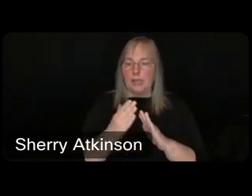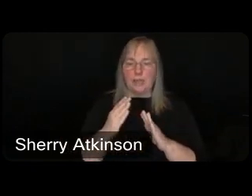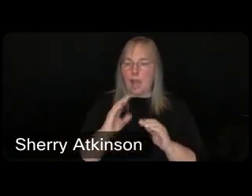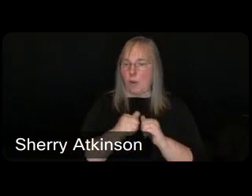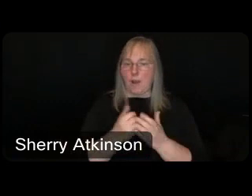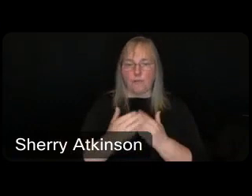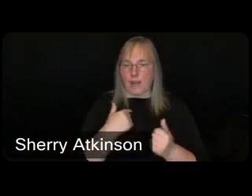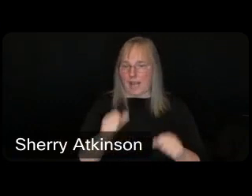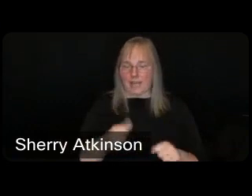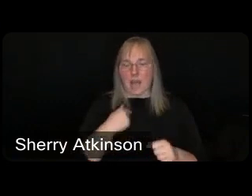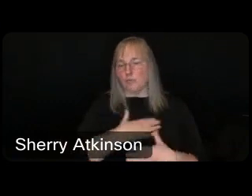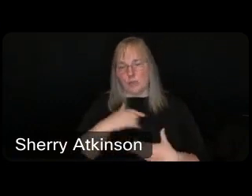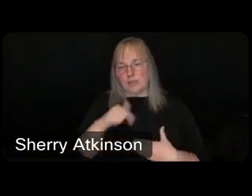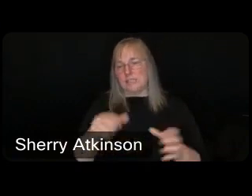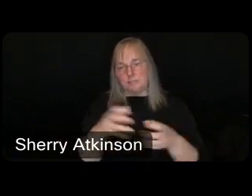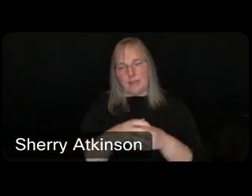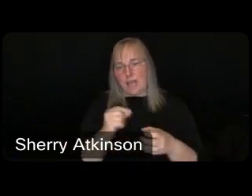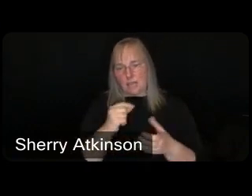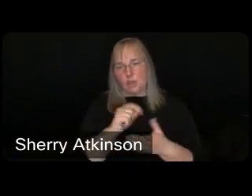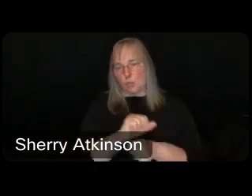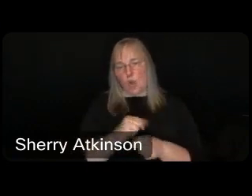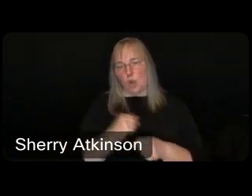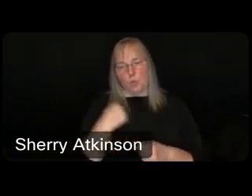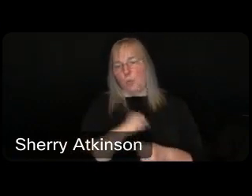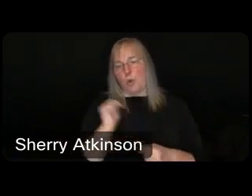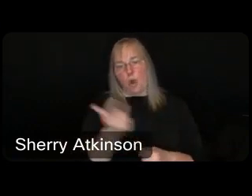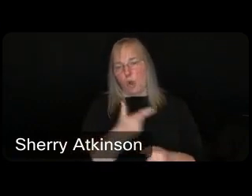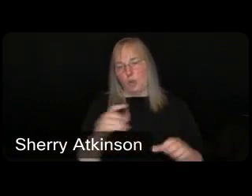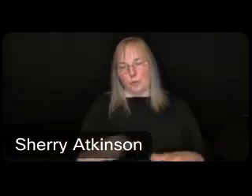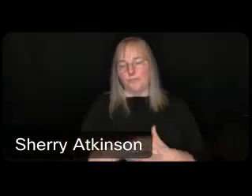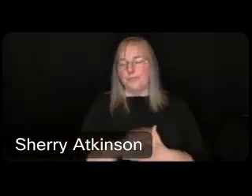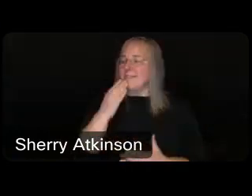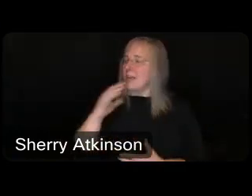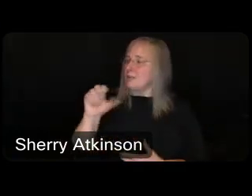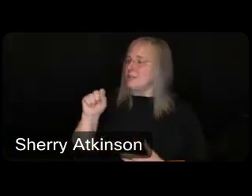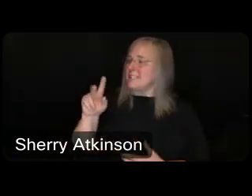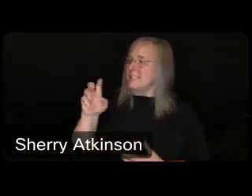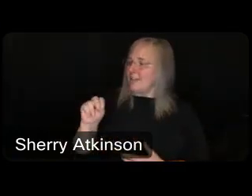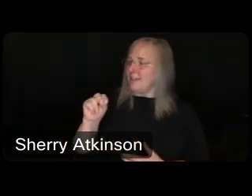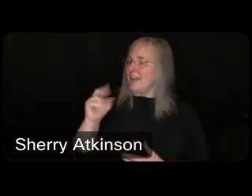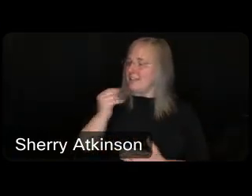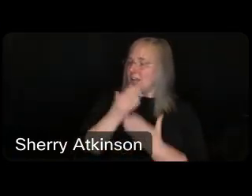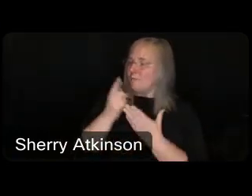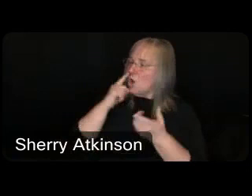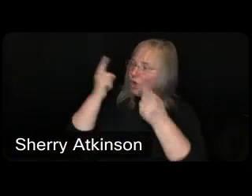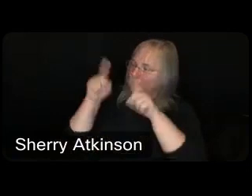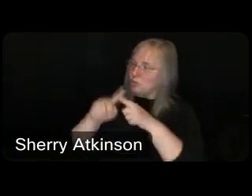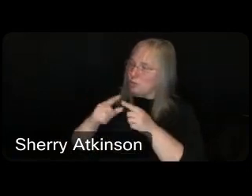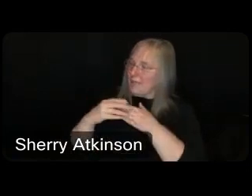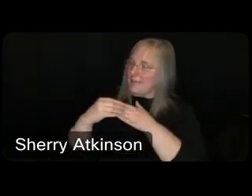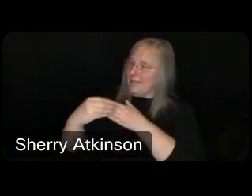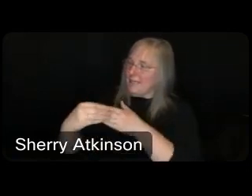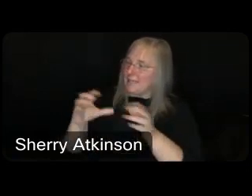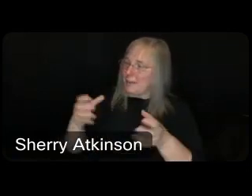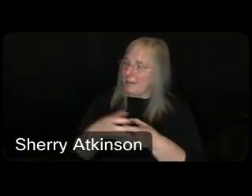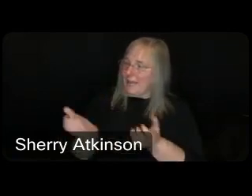committee and the work that we all do. Yeah, thank you, Steve, and thank you for agreeing to leading the committee again.